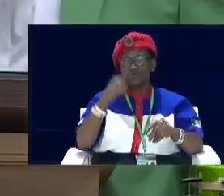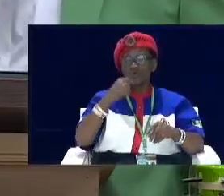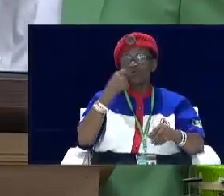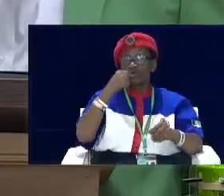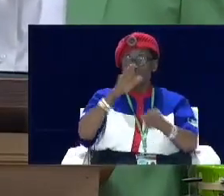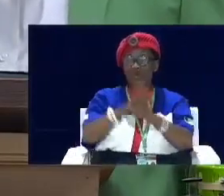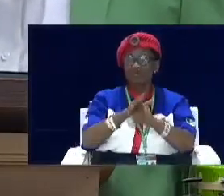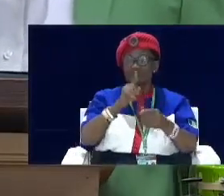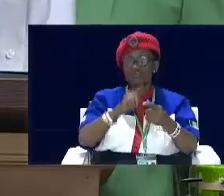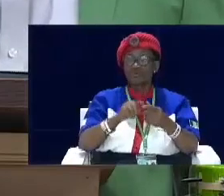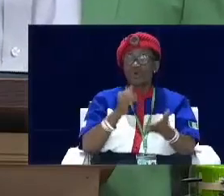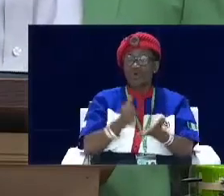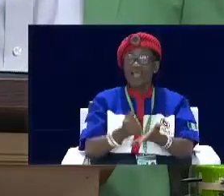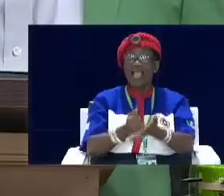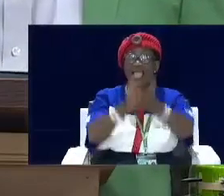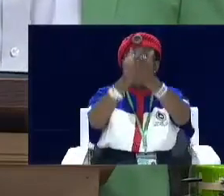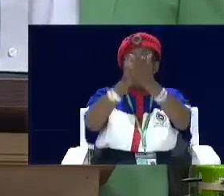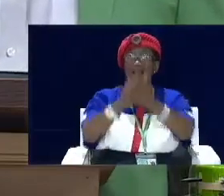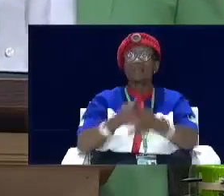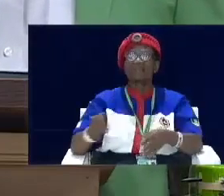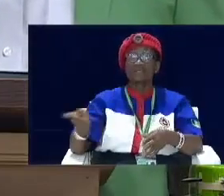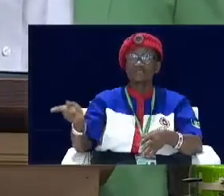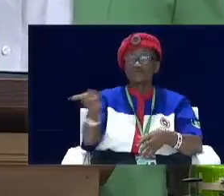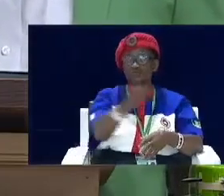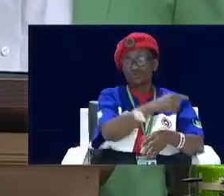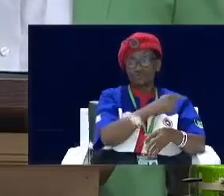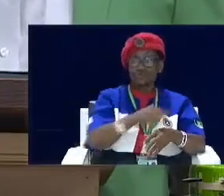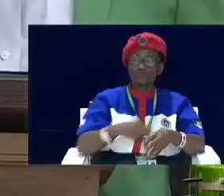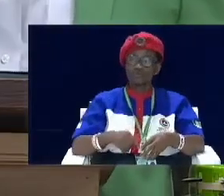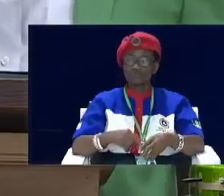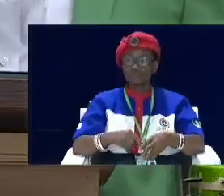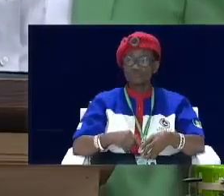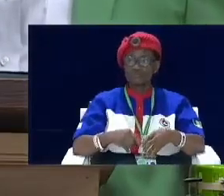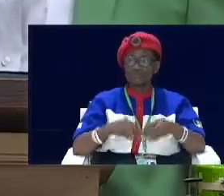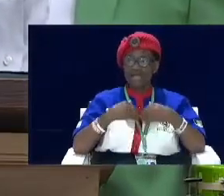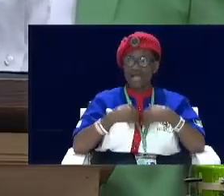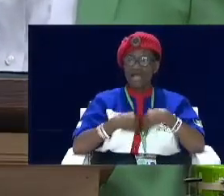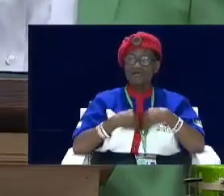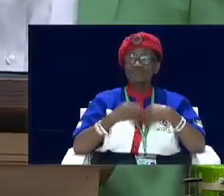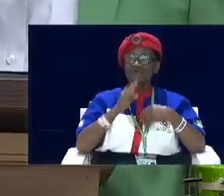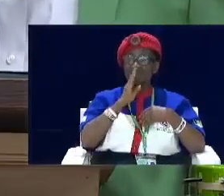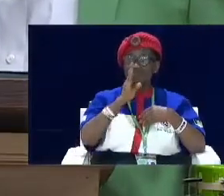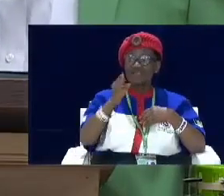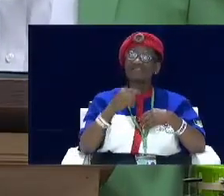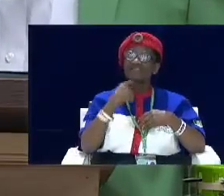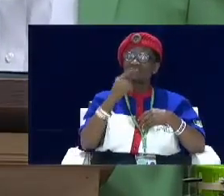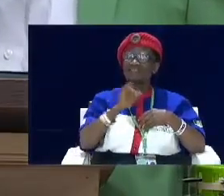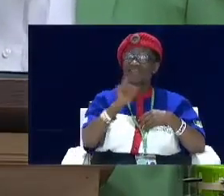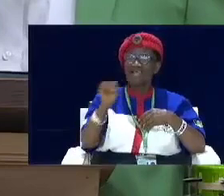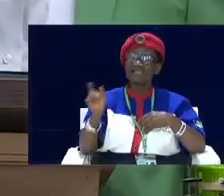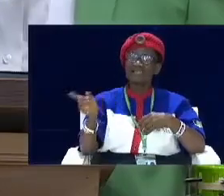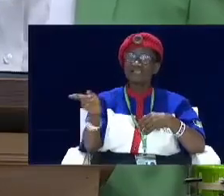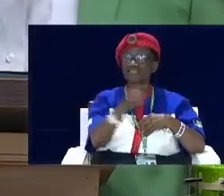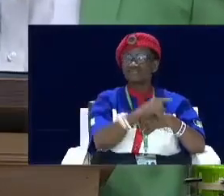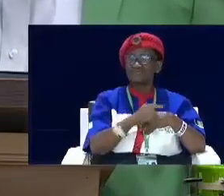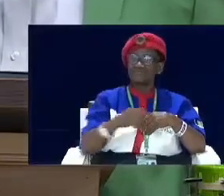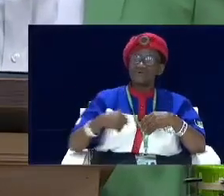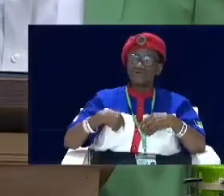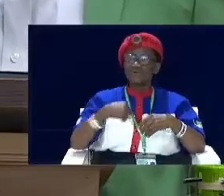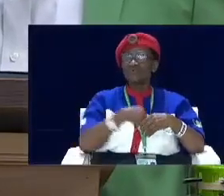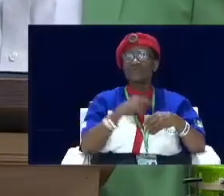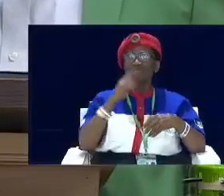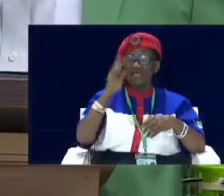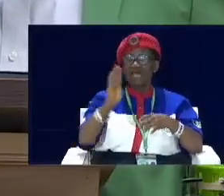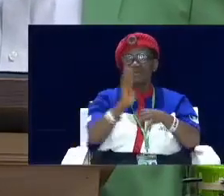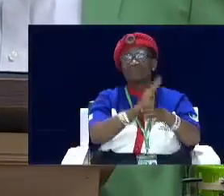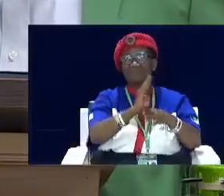to help you. Awon ti won se leri pe won ma ran o lowo. I've been telling you. Won ti so fun o. We are busy now. We are busy